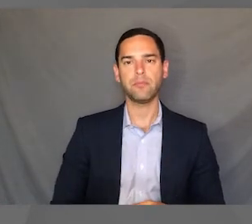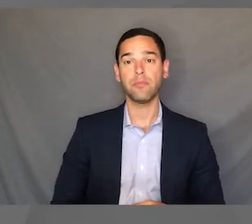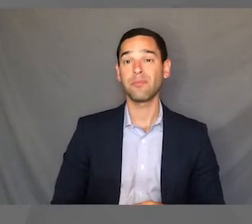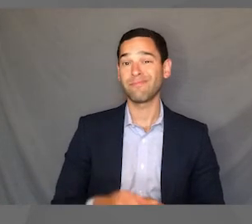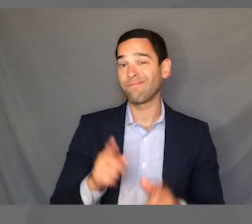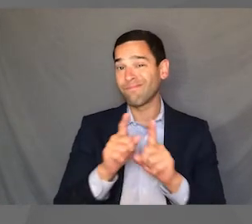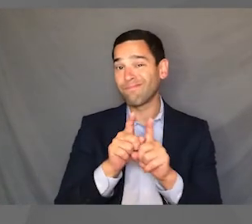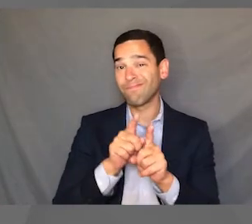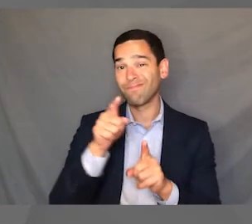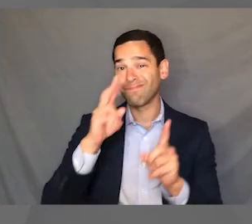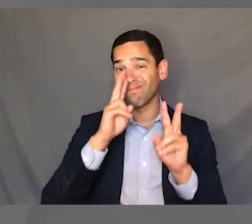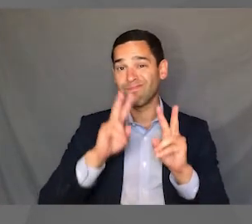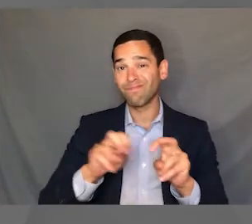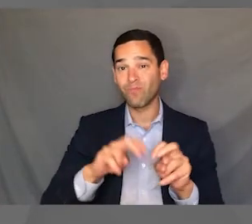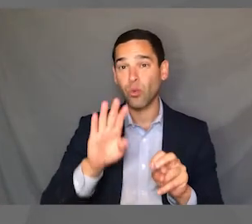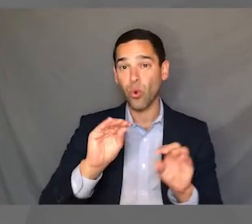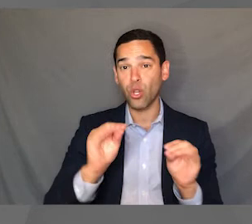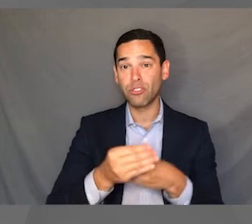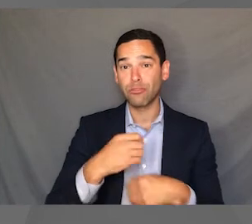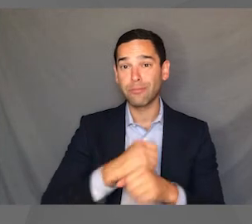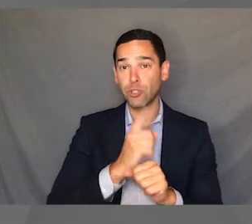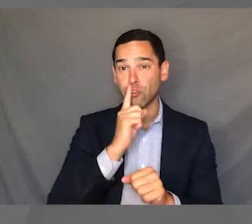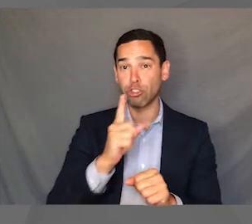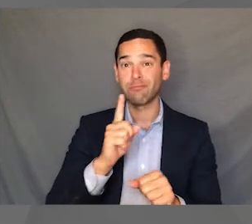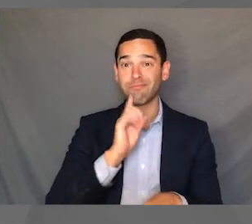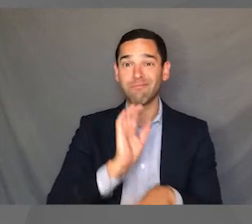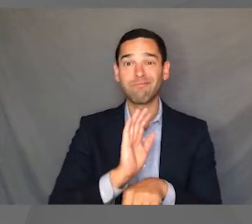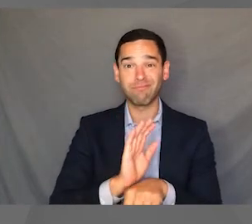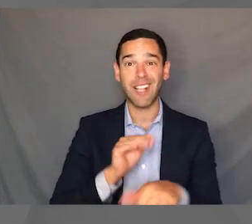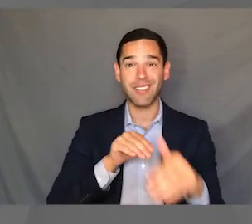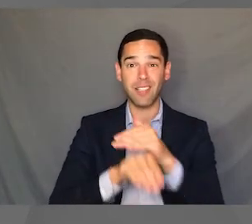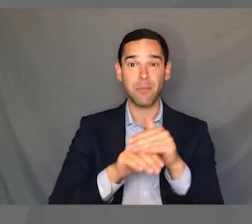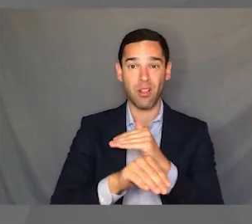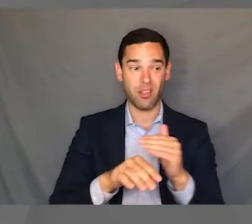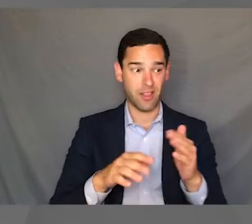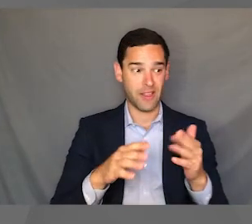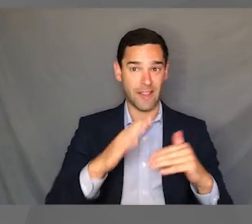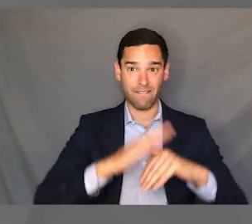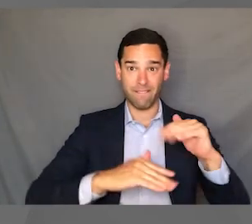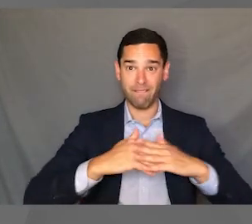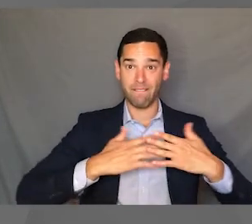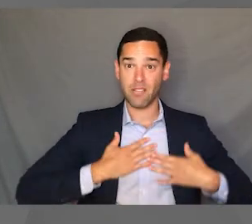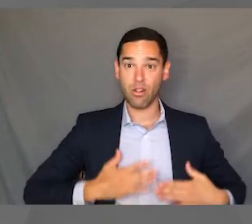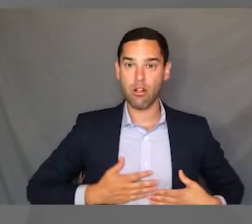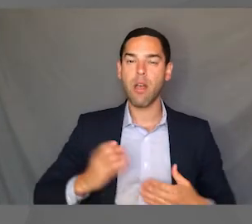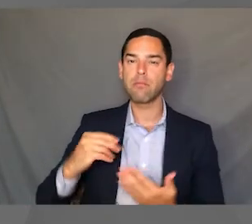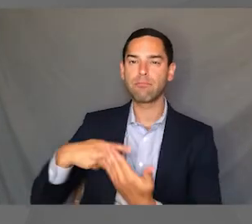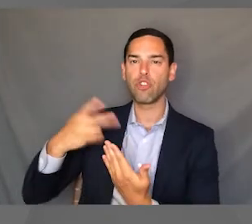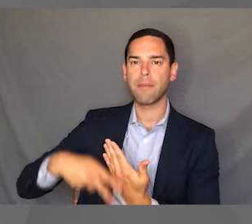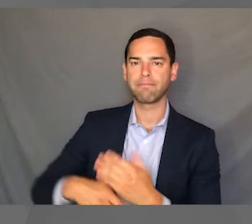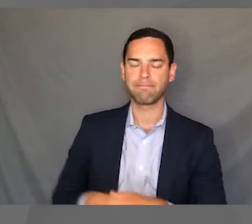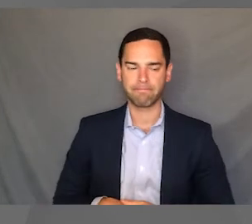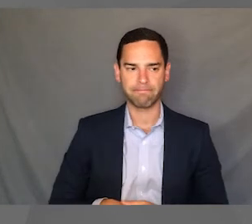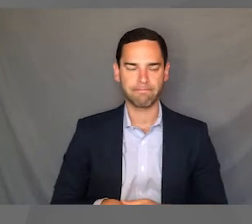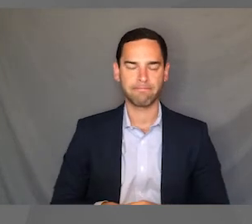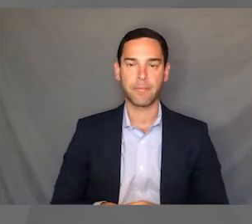making sure that you are truly accessible, both physically and programmatically. Now, the physical part of it is sometimes the easier